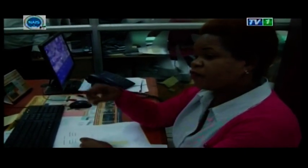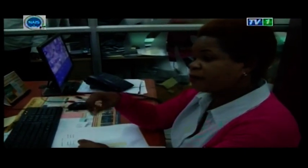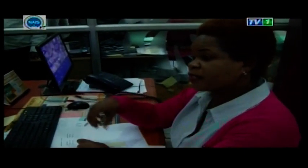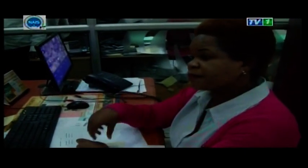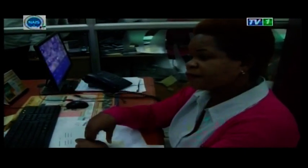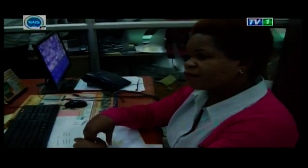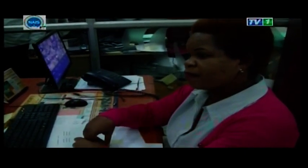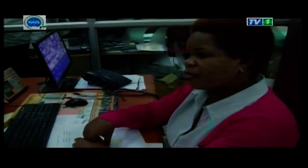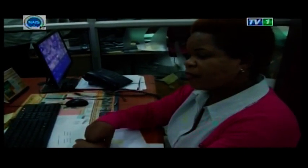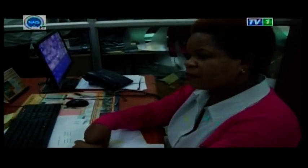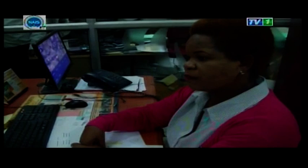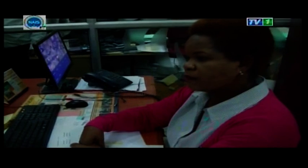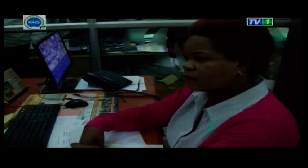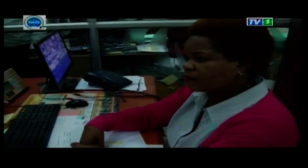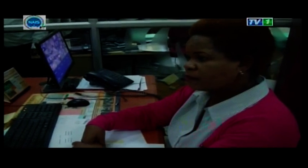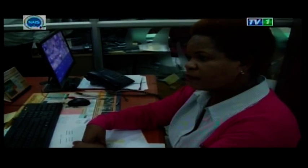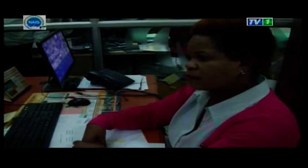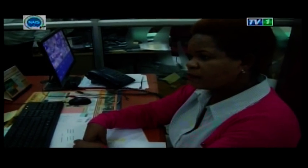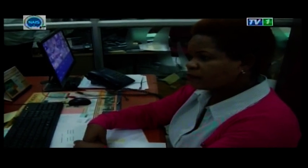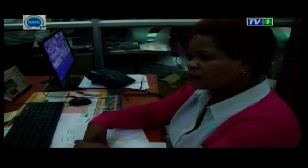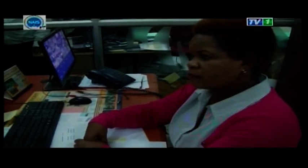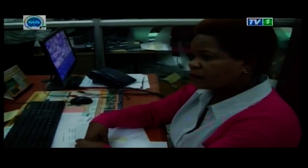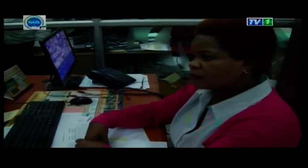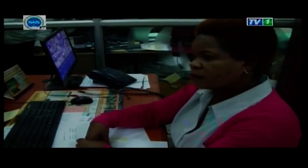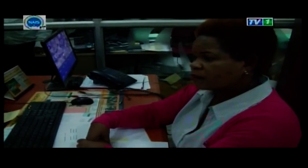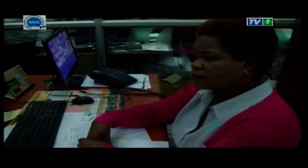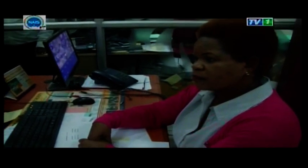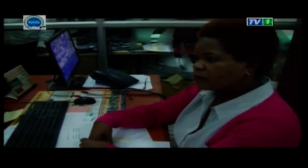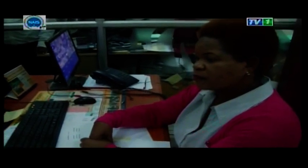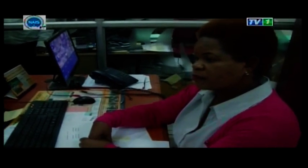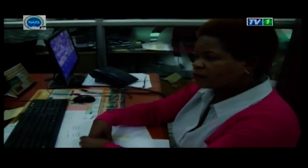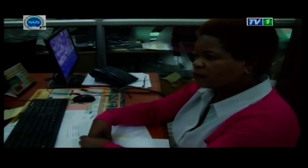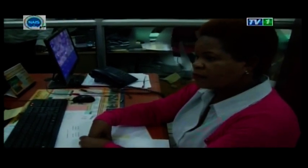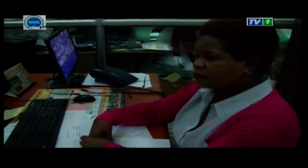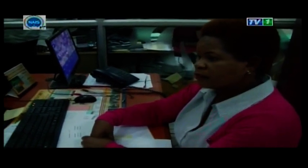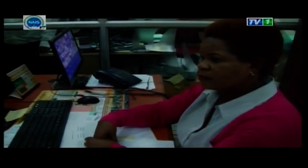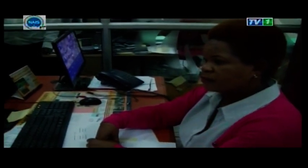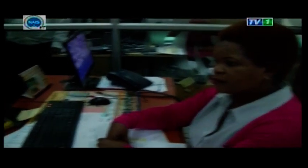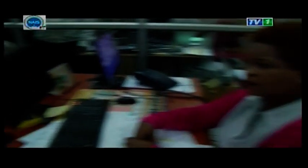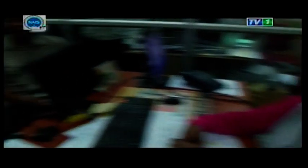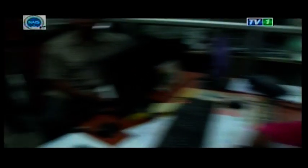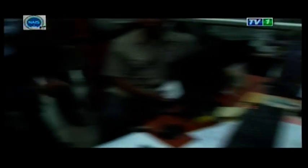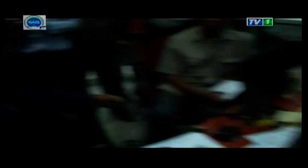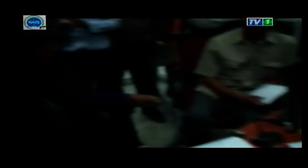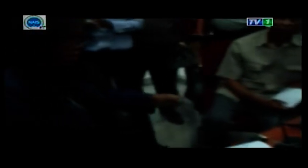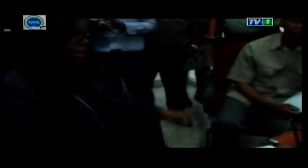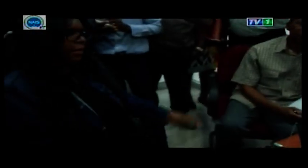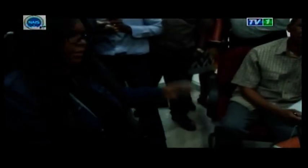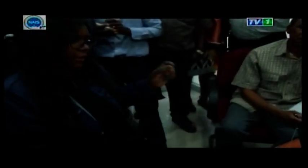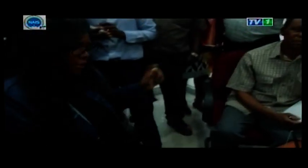cards of the farmers. Yes, but the farmers don't seem to know. And then, like now, I've just seen a woman trying to